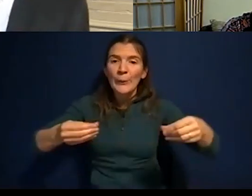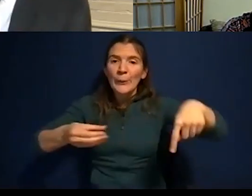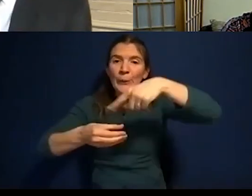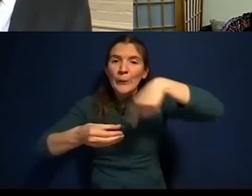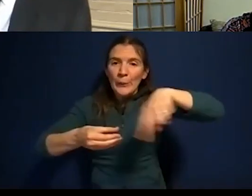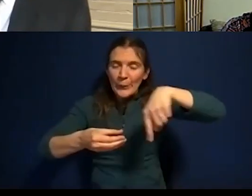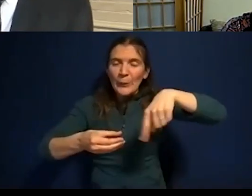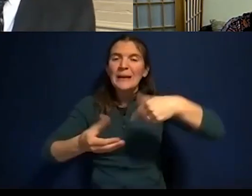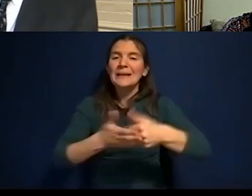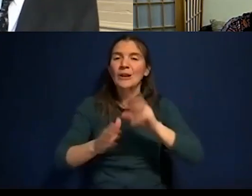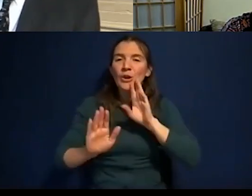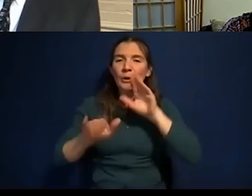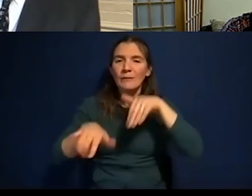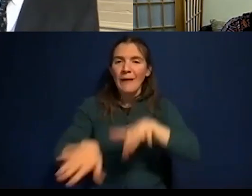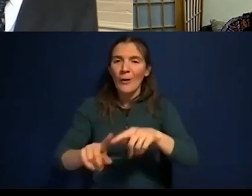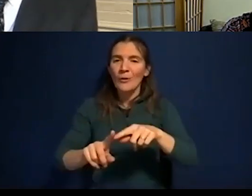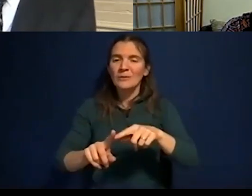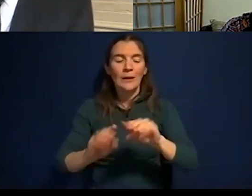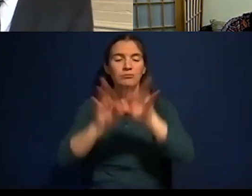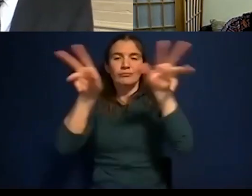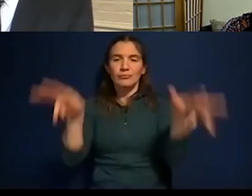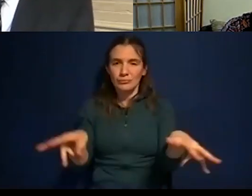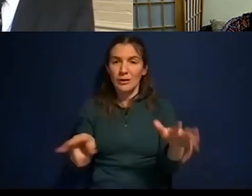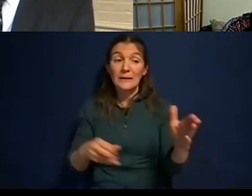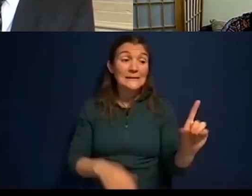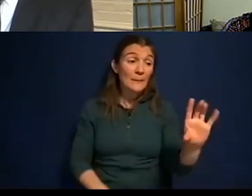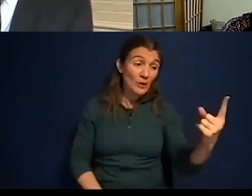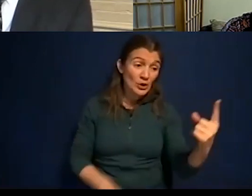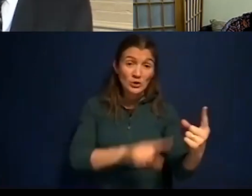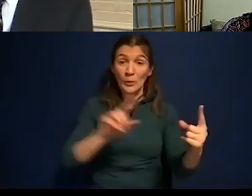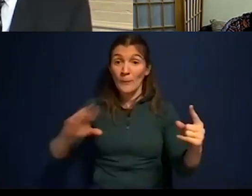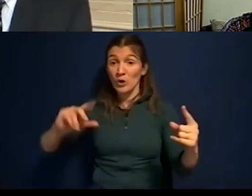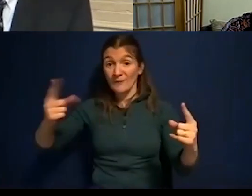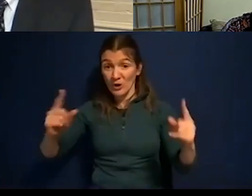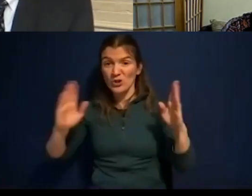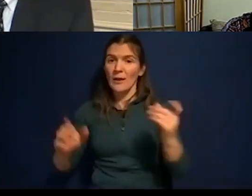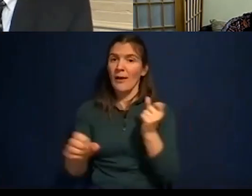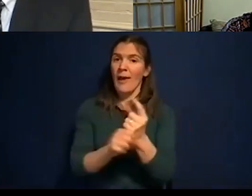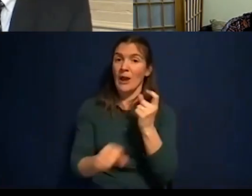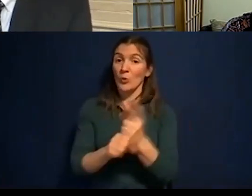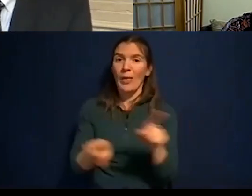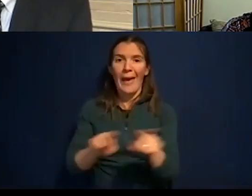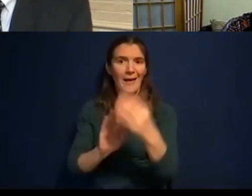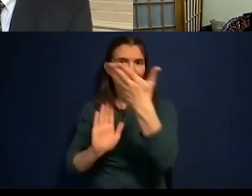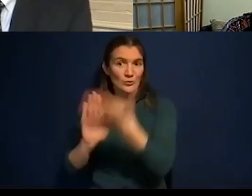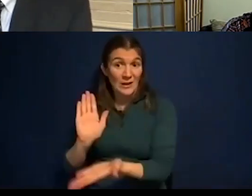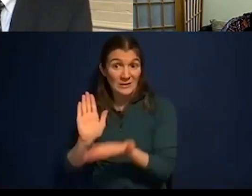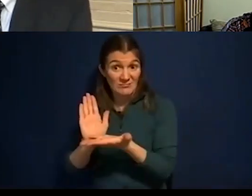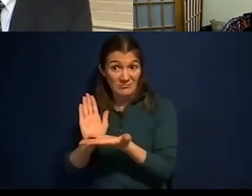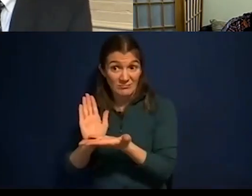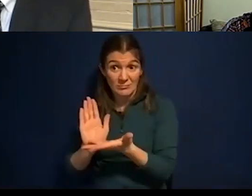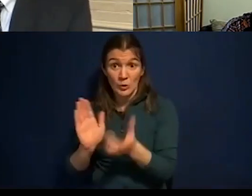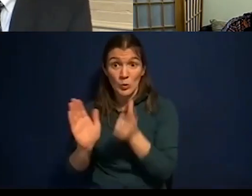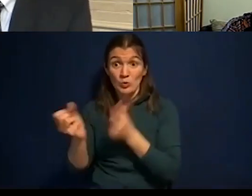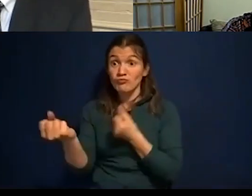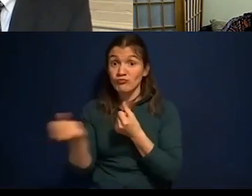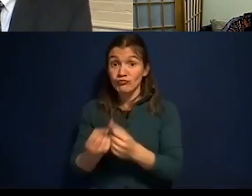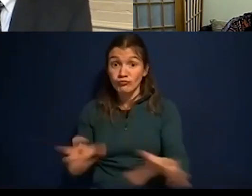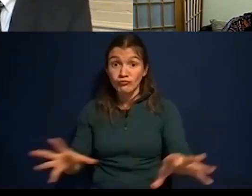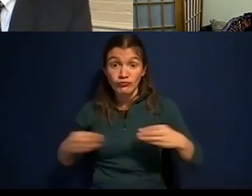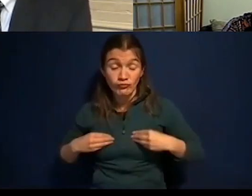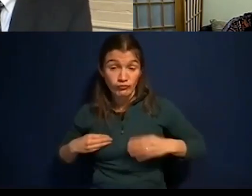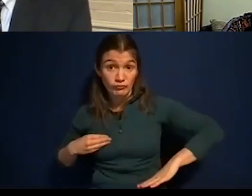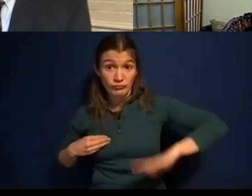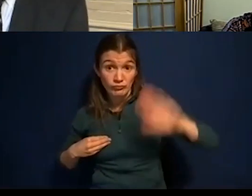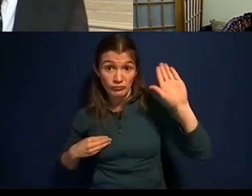Wells Fountain between December 1 and March 1 as presented. All in Select Board members in favor of